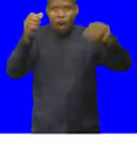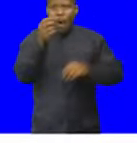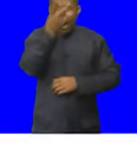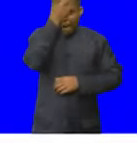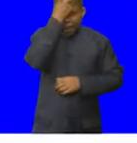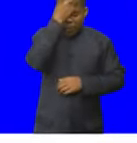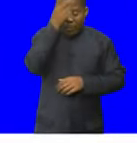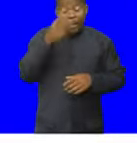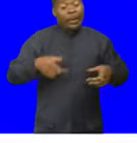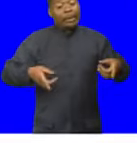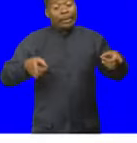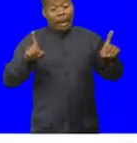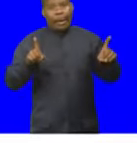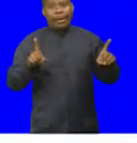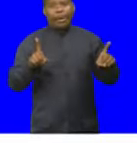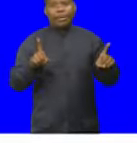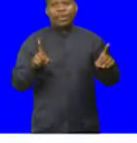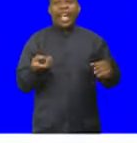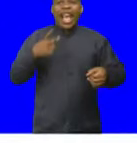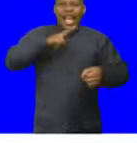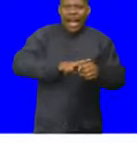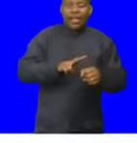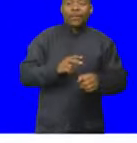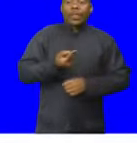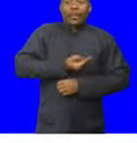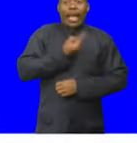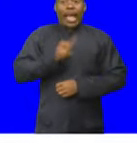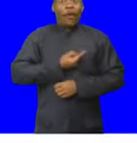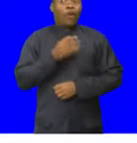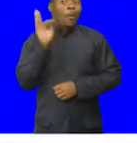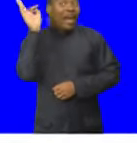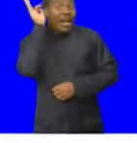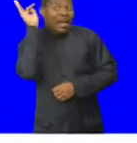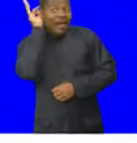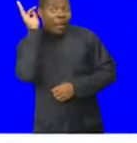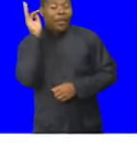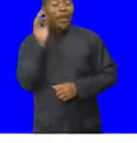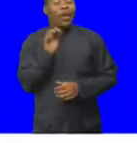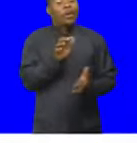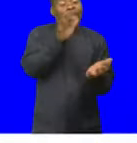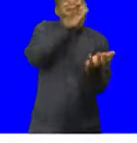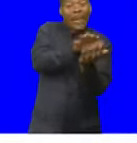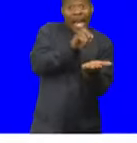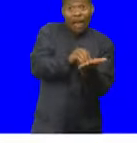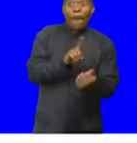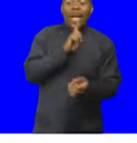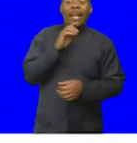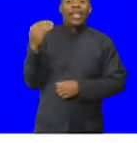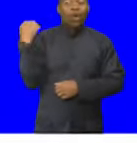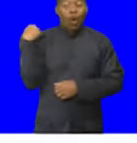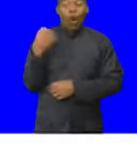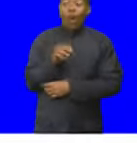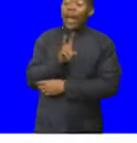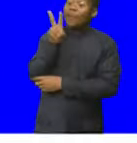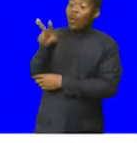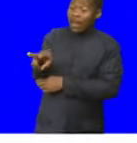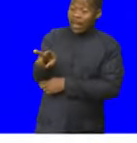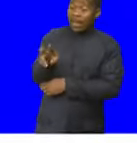Kunengwenya la besolongiva ngetindzaba kutibonele idolo ikhona nanyalo ukutile kube nje